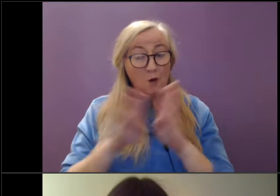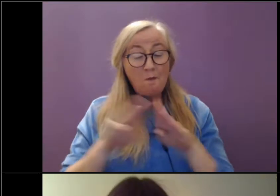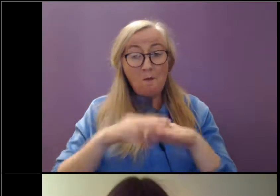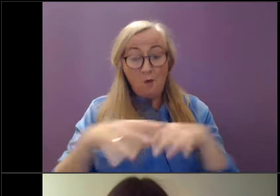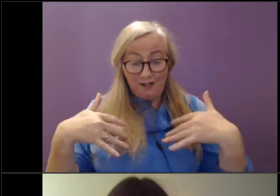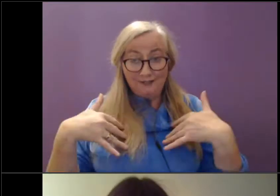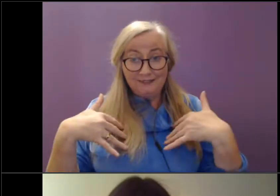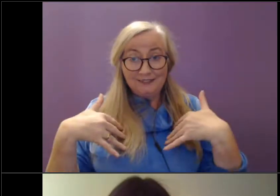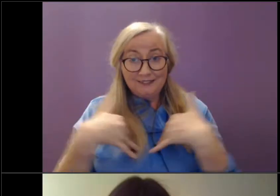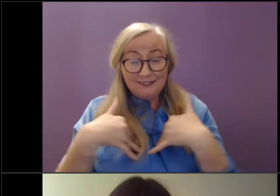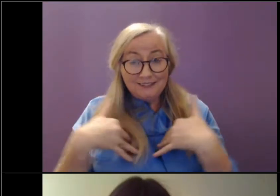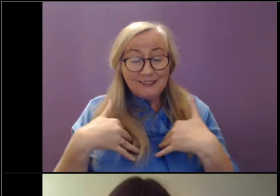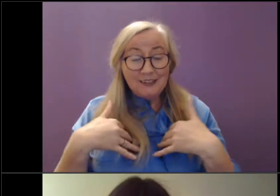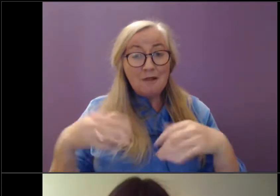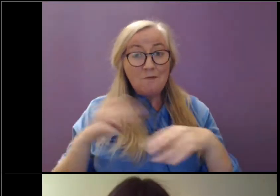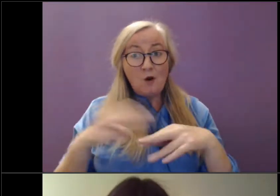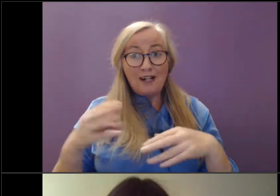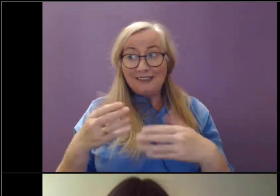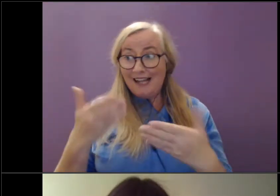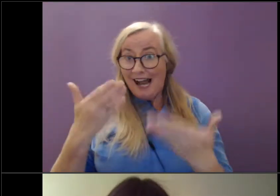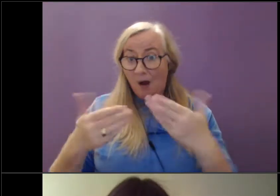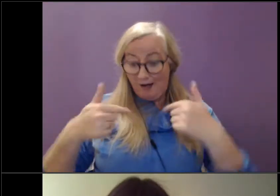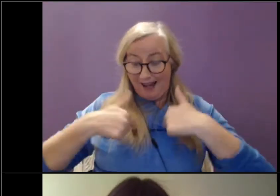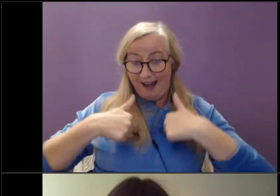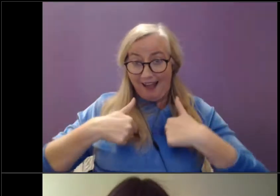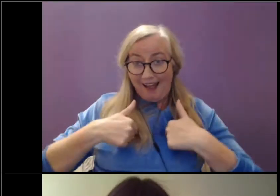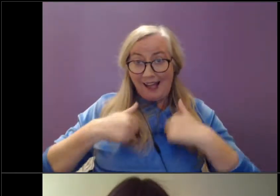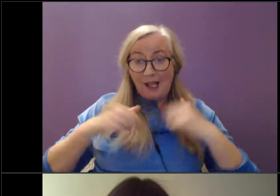that you're fit to communicate effectively as well.